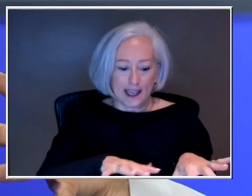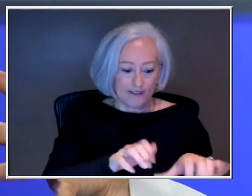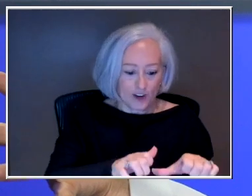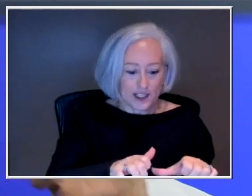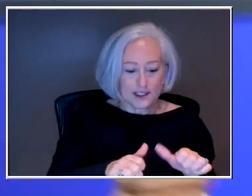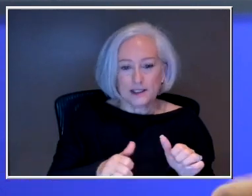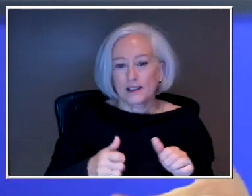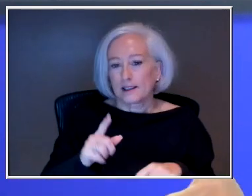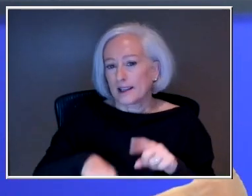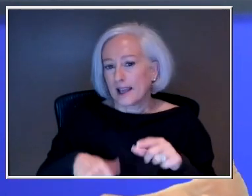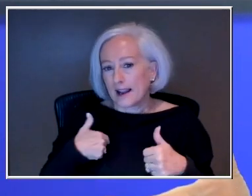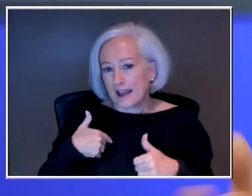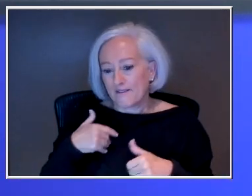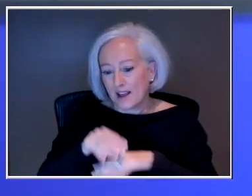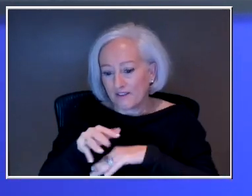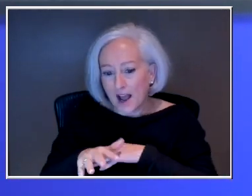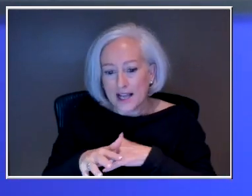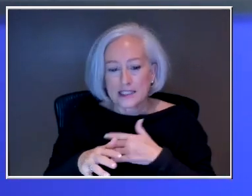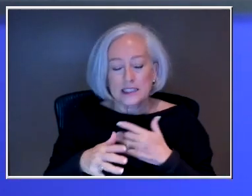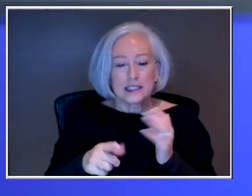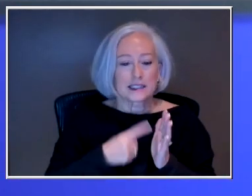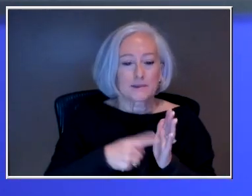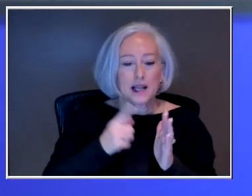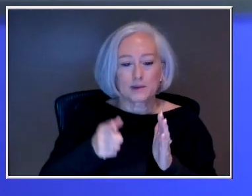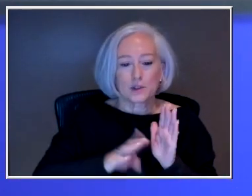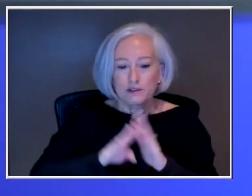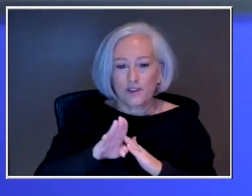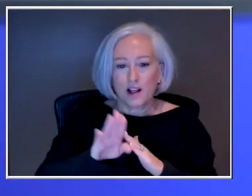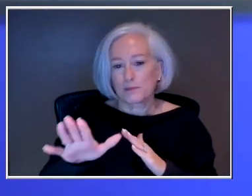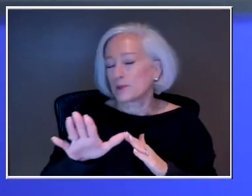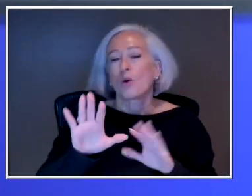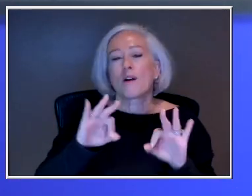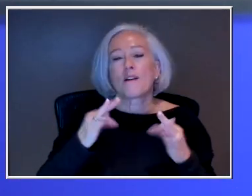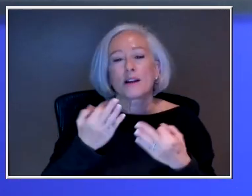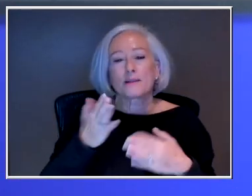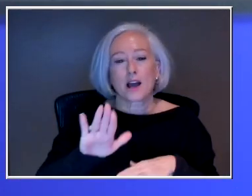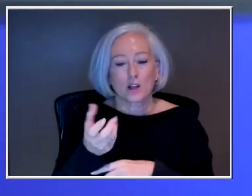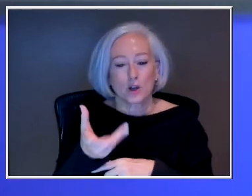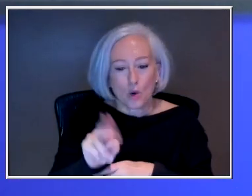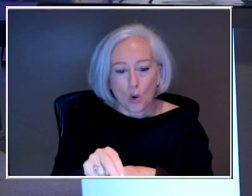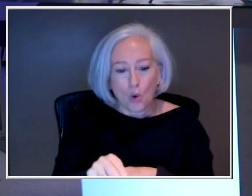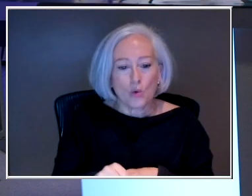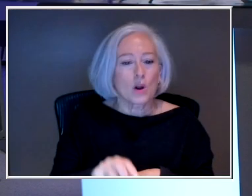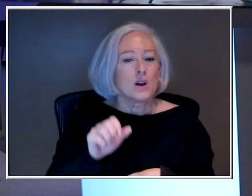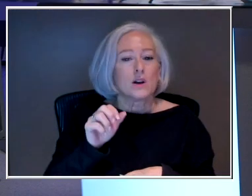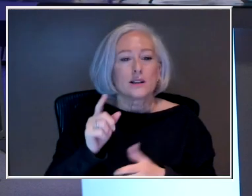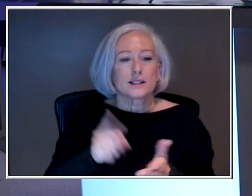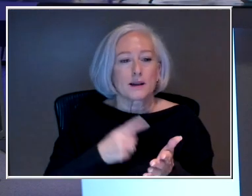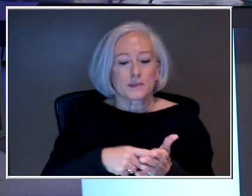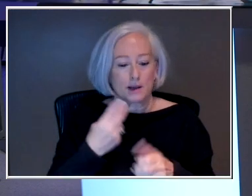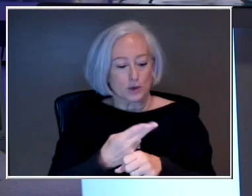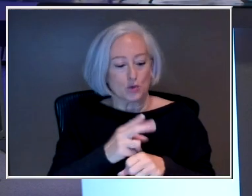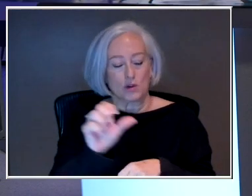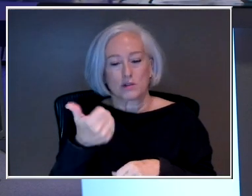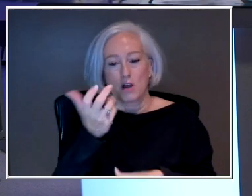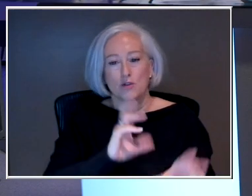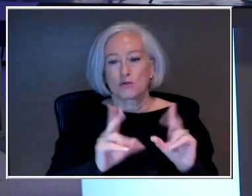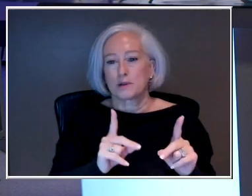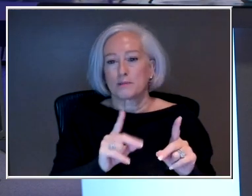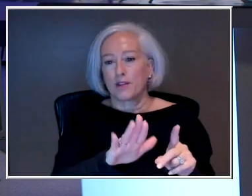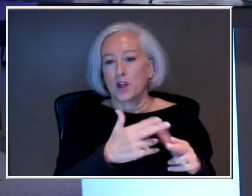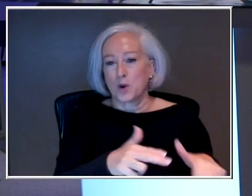your own, or sometimes you need more advanced things like adopting embryos or using someone else's eggs. Okay, so what is considered a good amount of eggs